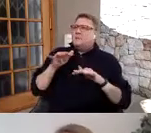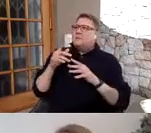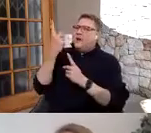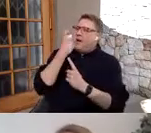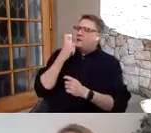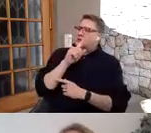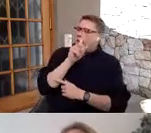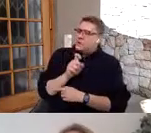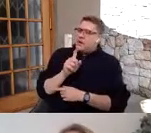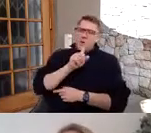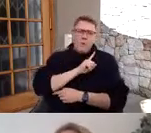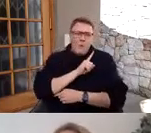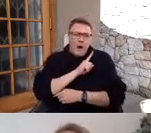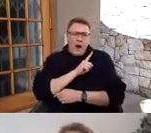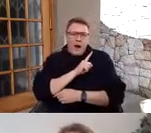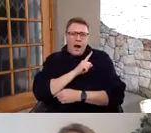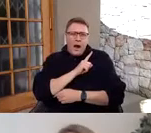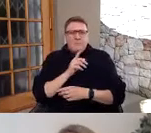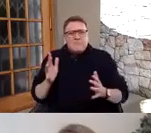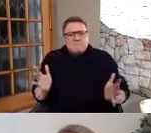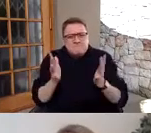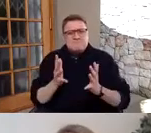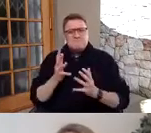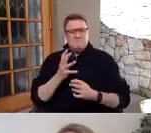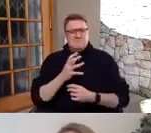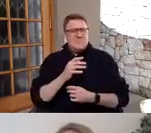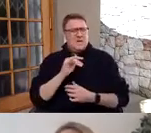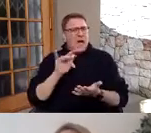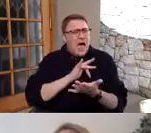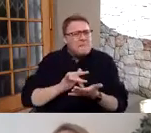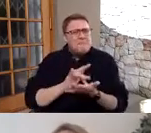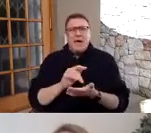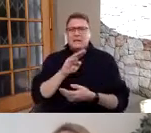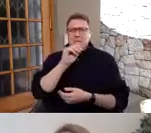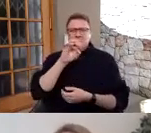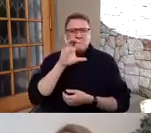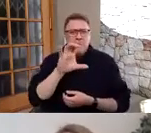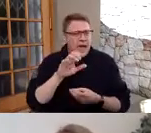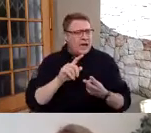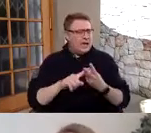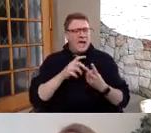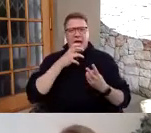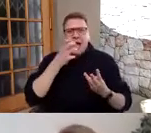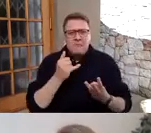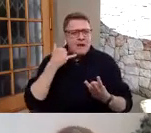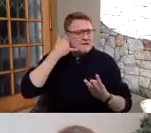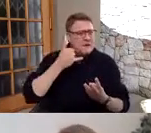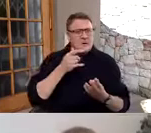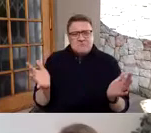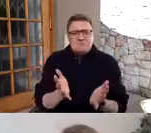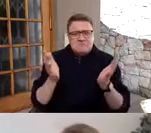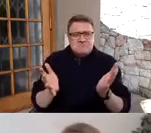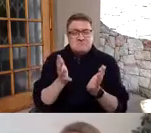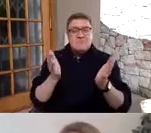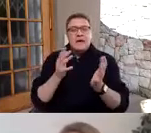why do I promote Apple products? Why do I promote iPad and MacBook? And when I was interviewing Jermaine, I'm actually going to quote Jermaine